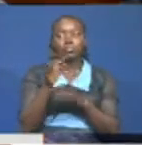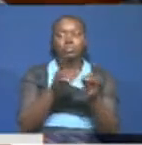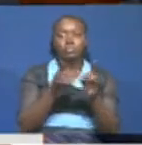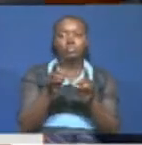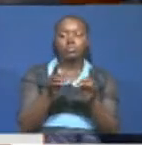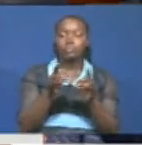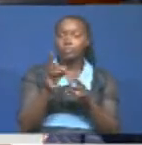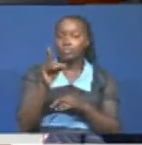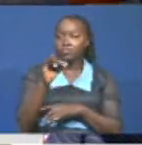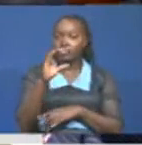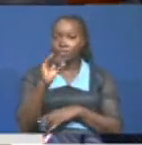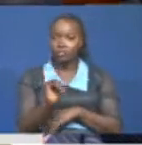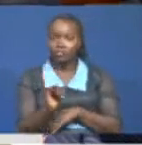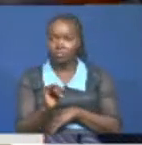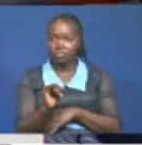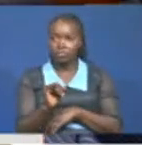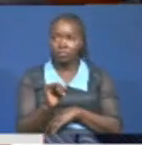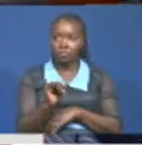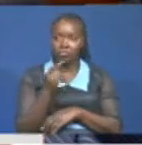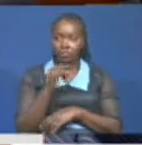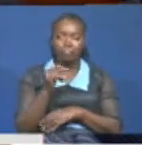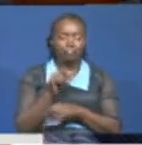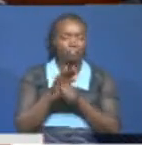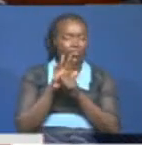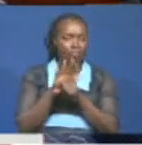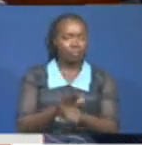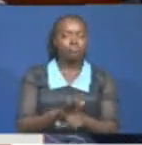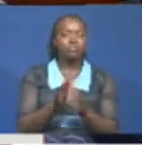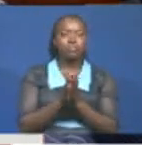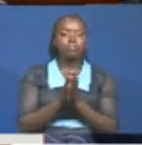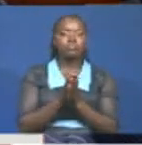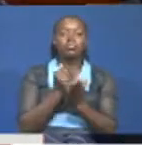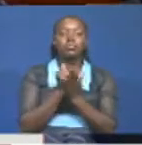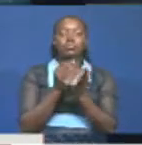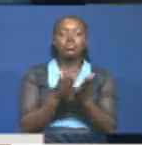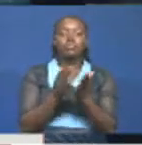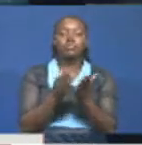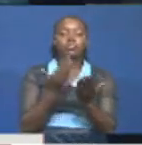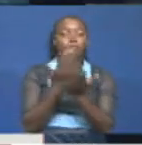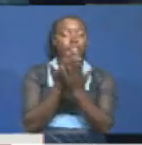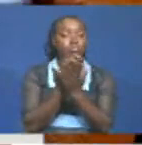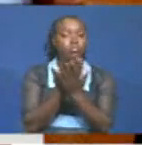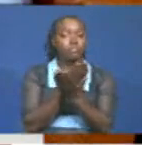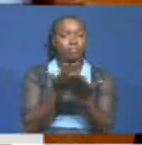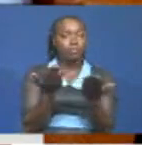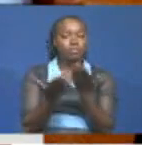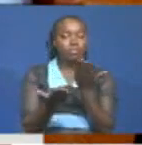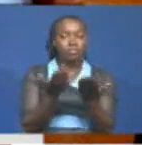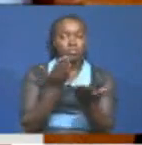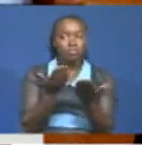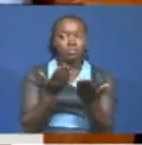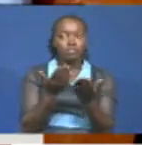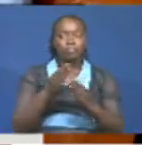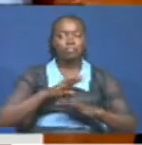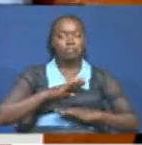DCI, George Kinoti, for allegedly piling pressure on the said officer to prosecute the matter despite